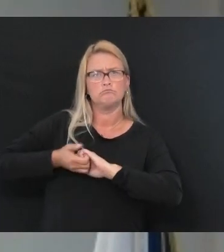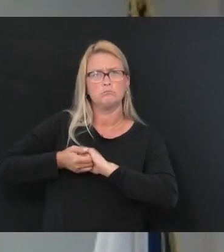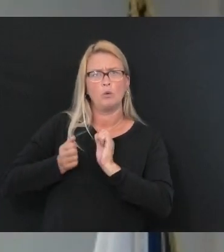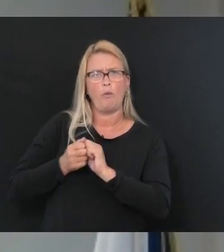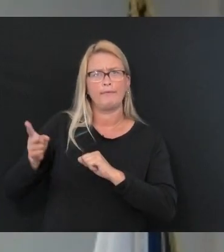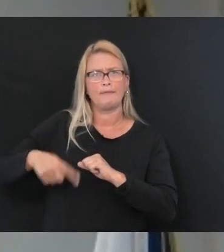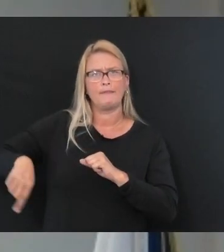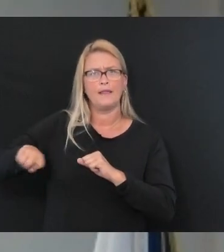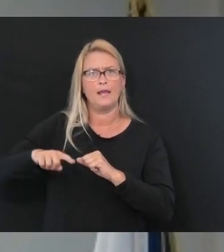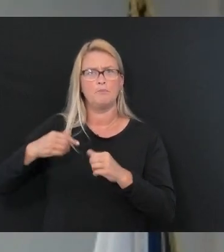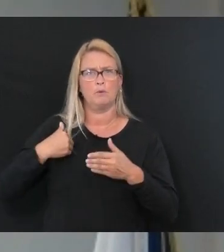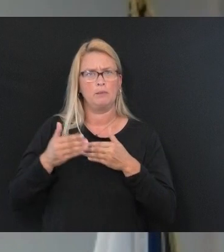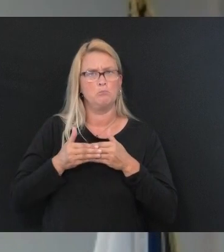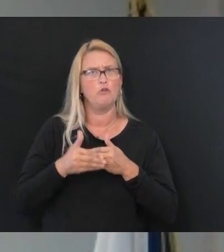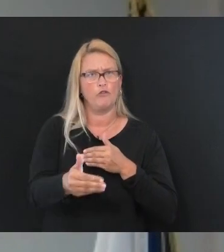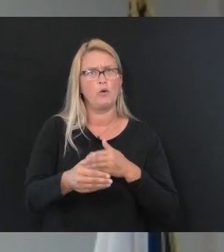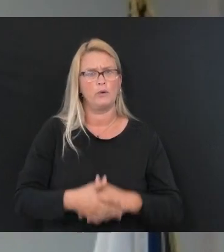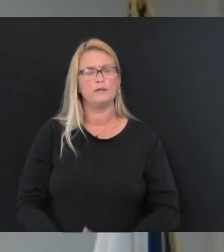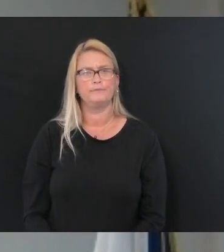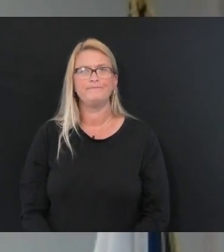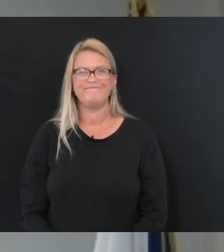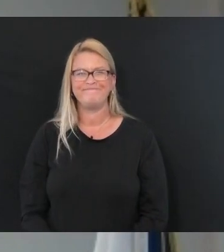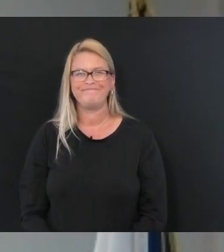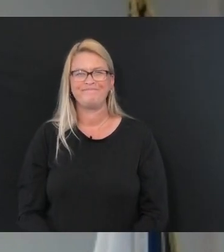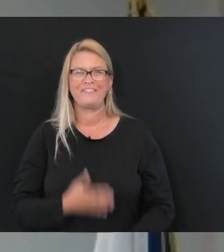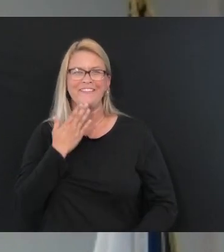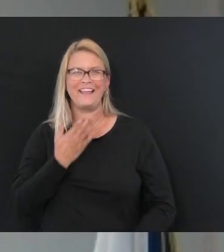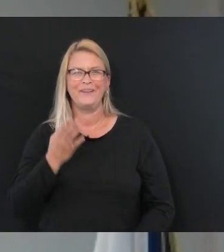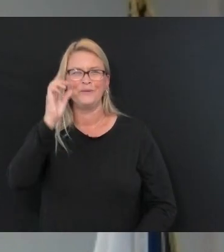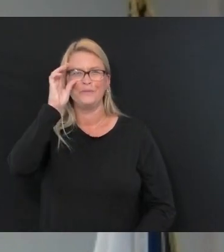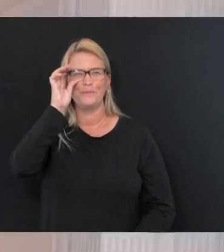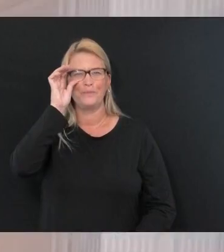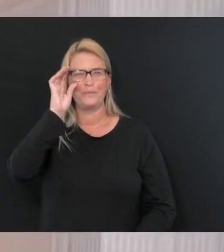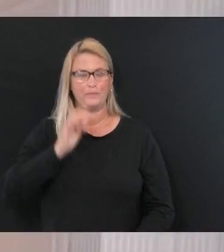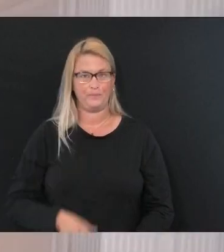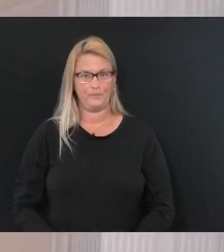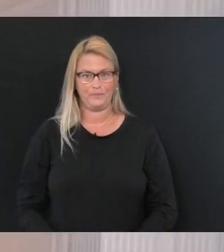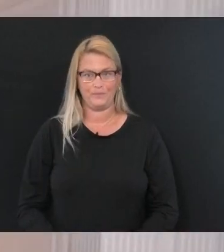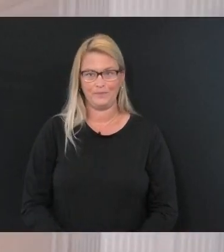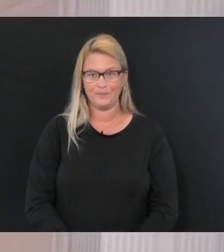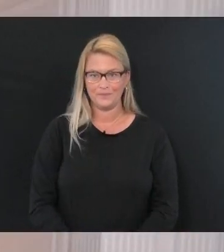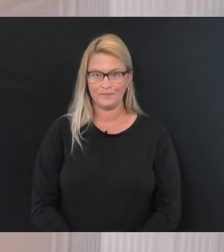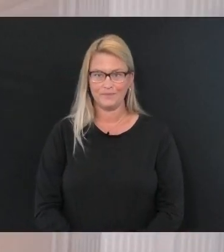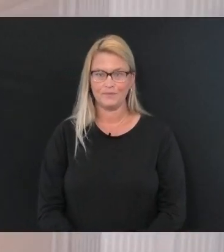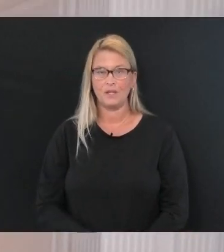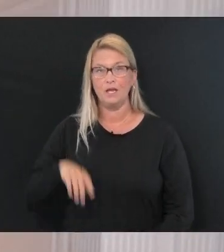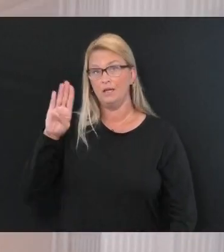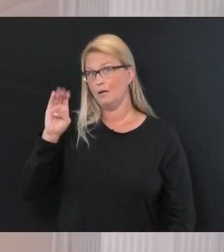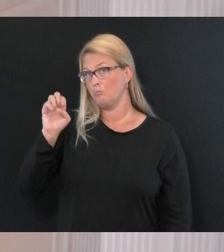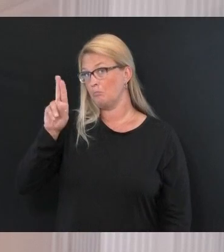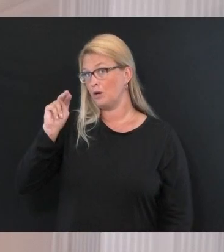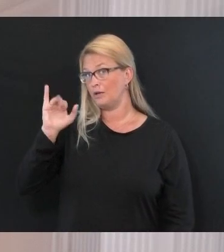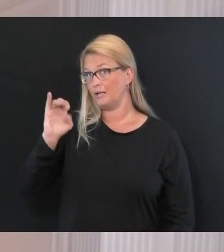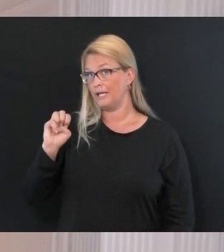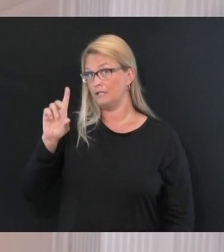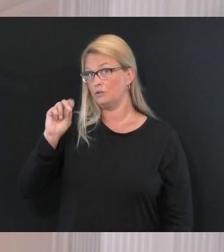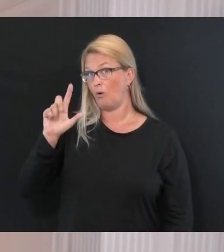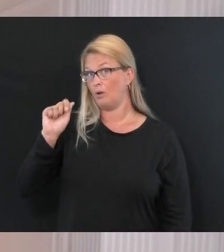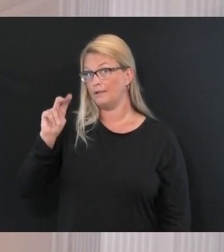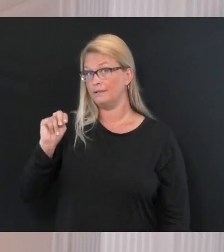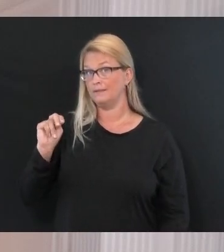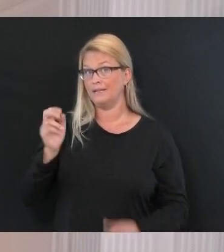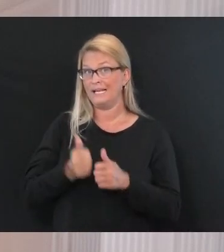as we roll it out here. Thank you. All right, thank you both. Next, we'll go to Bernie Dolan, the Executive Director of the West